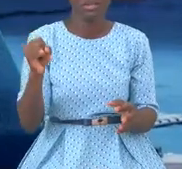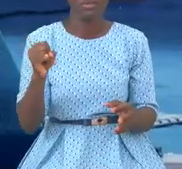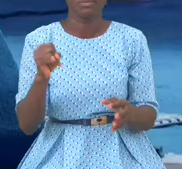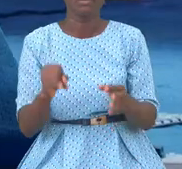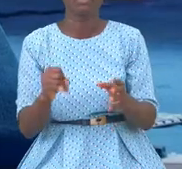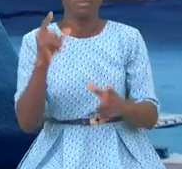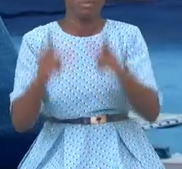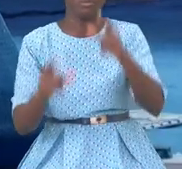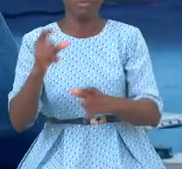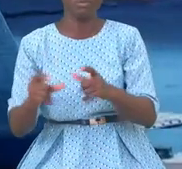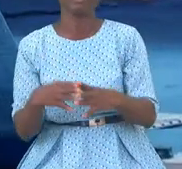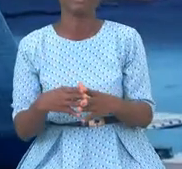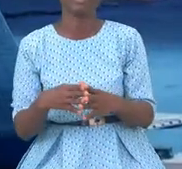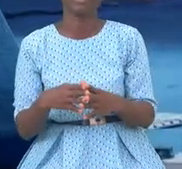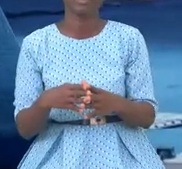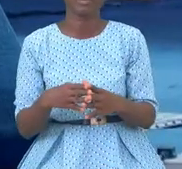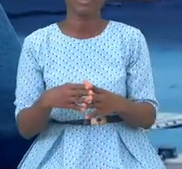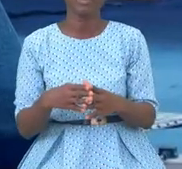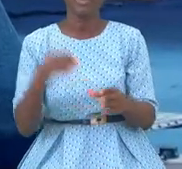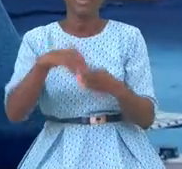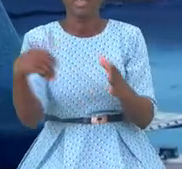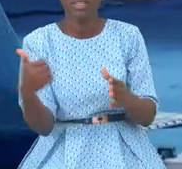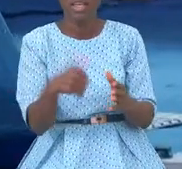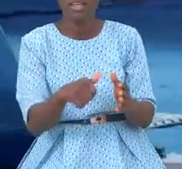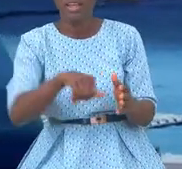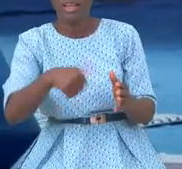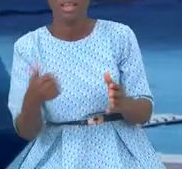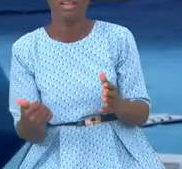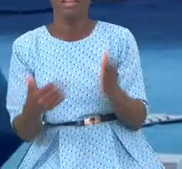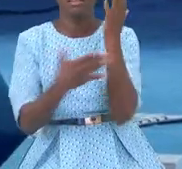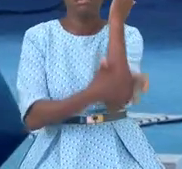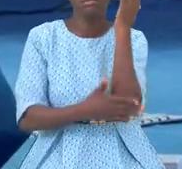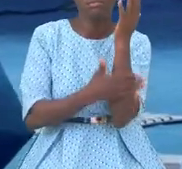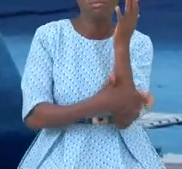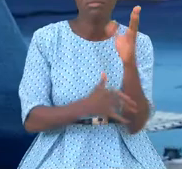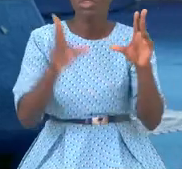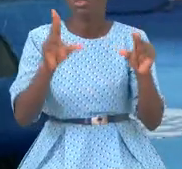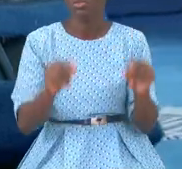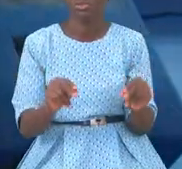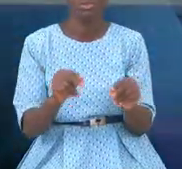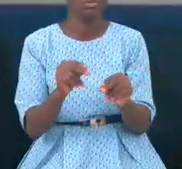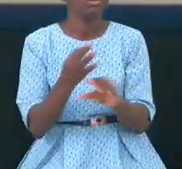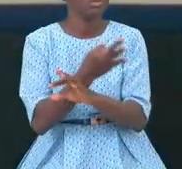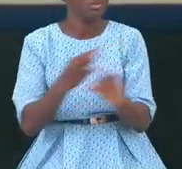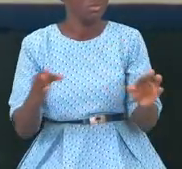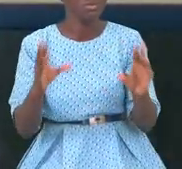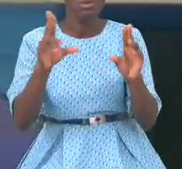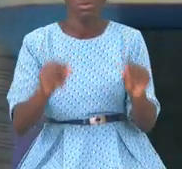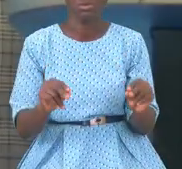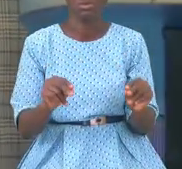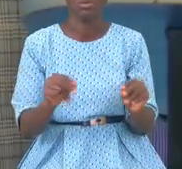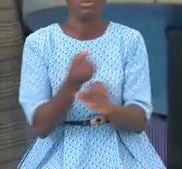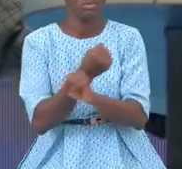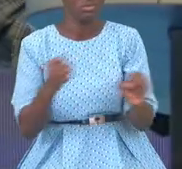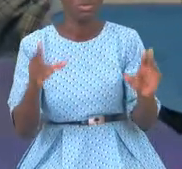salvation, no freedom, no recovery, there is no supernatural deliverance in any